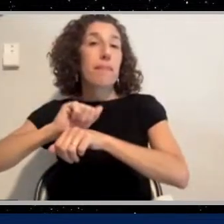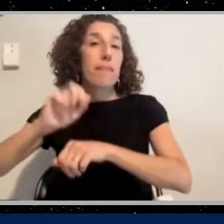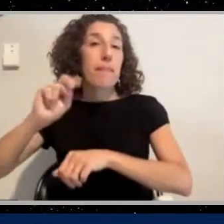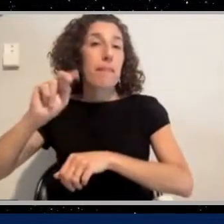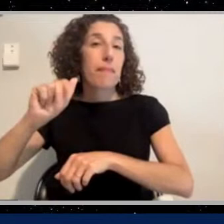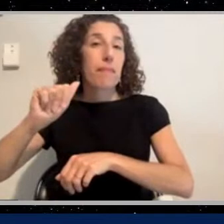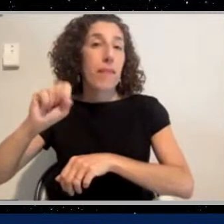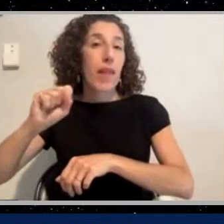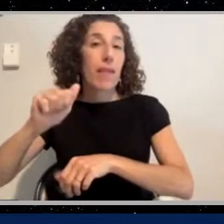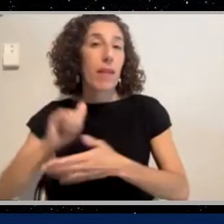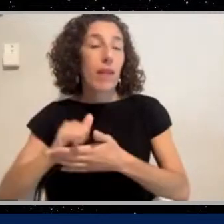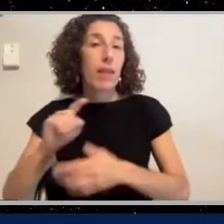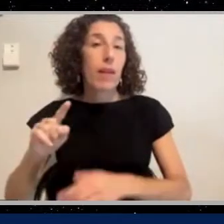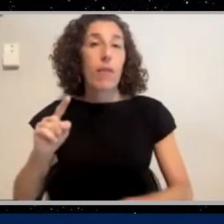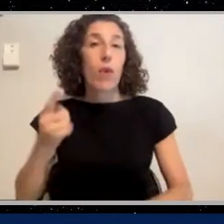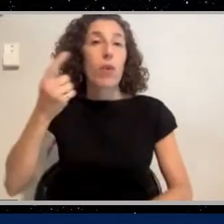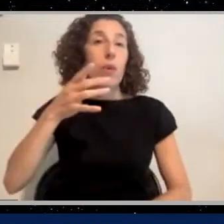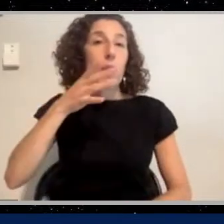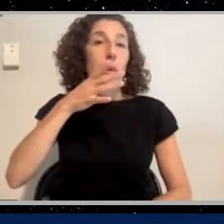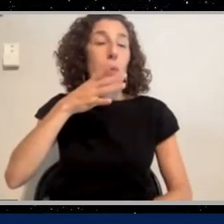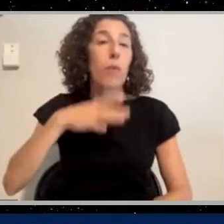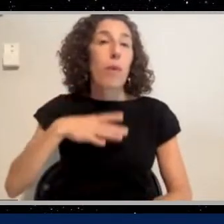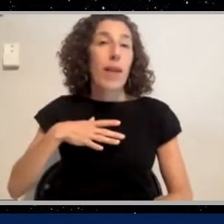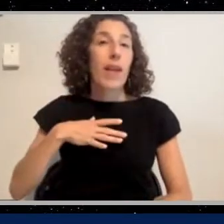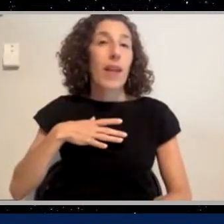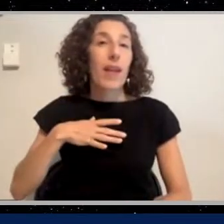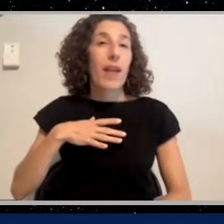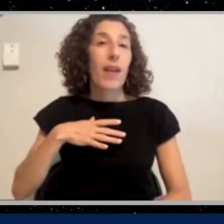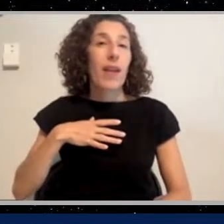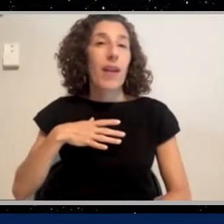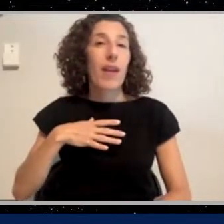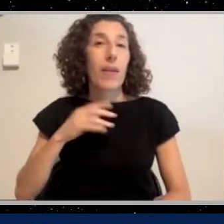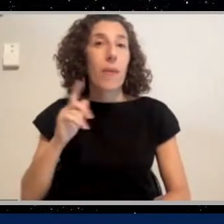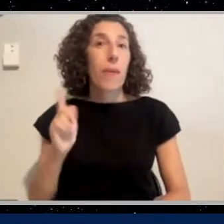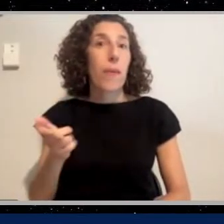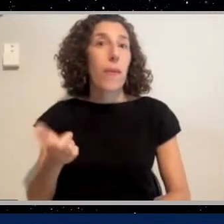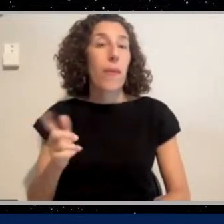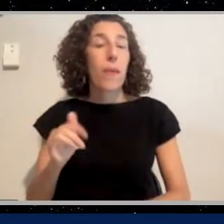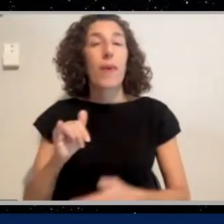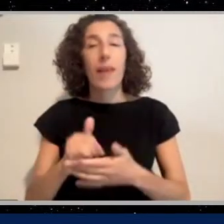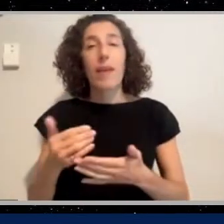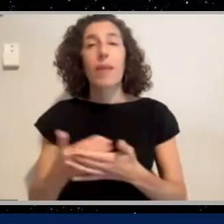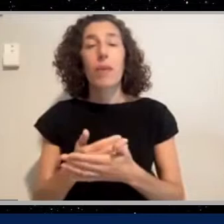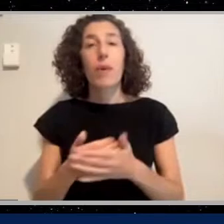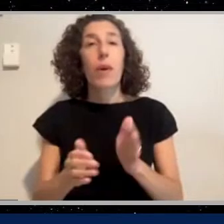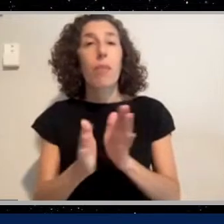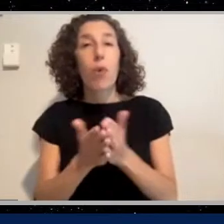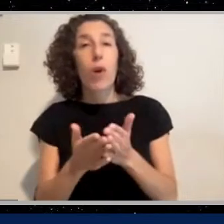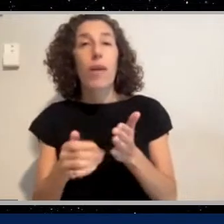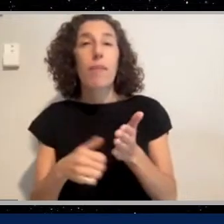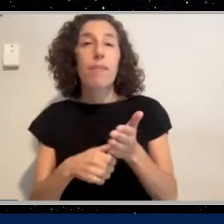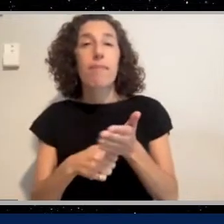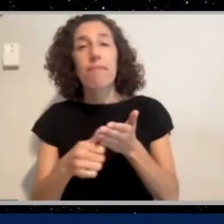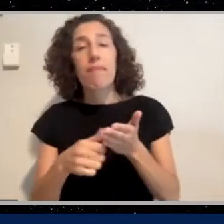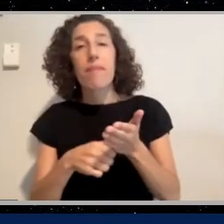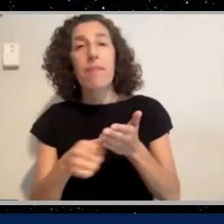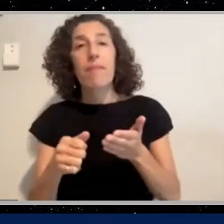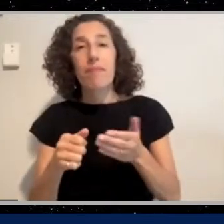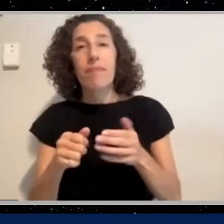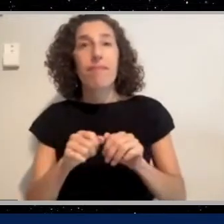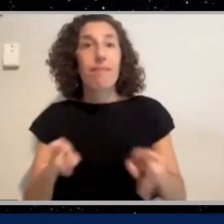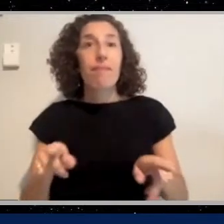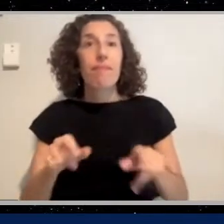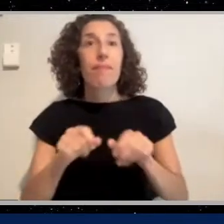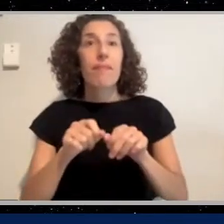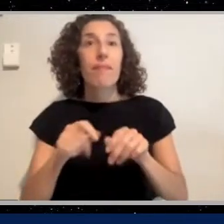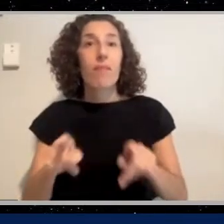and engage in this work. And so we're hoping that as we start branching off and doing missions